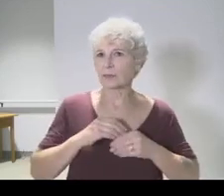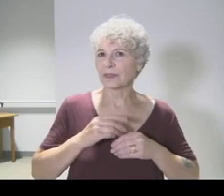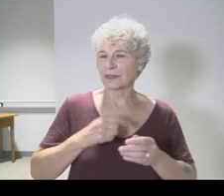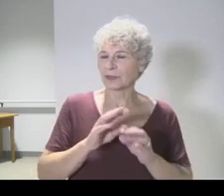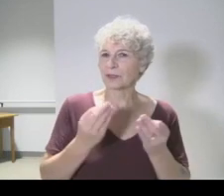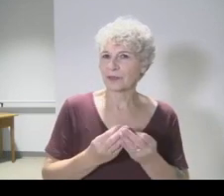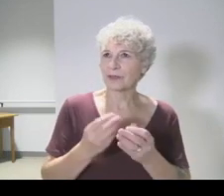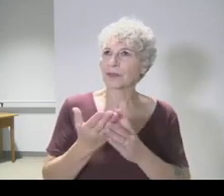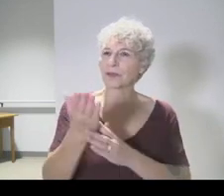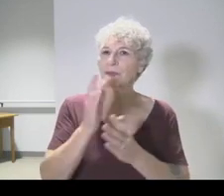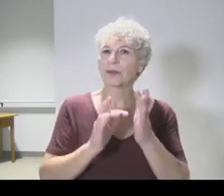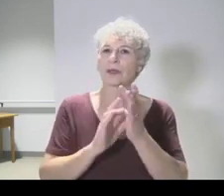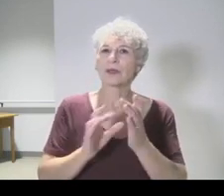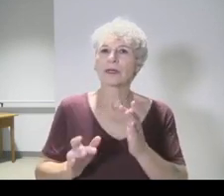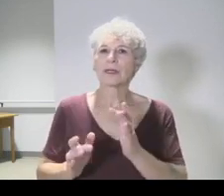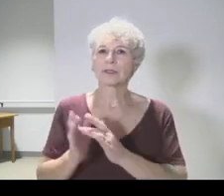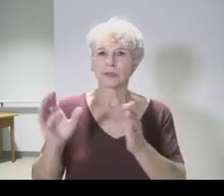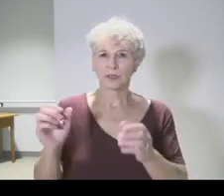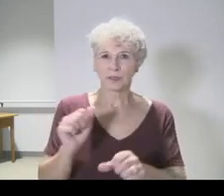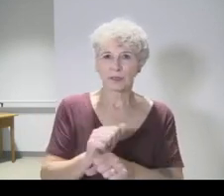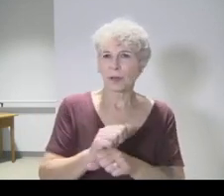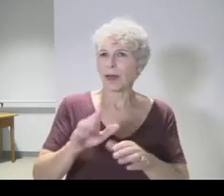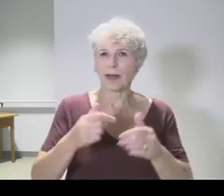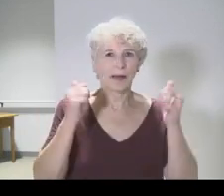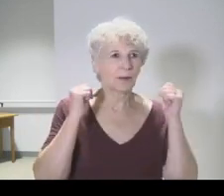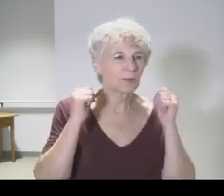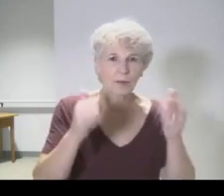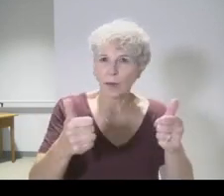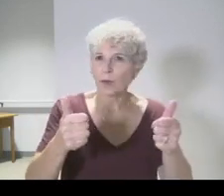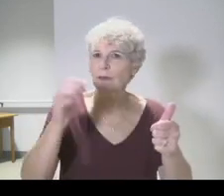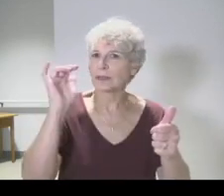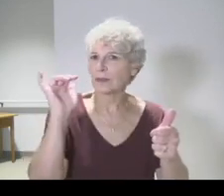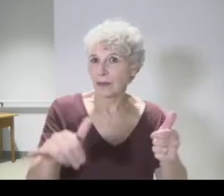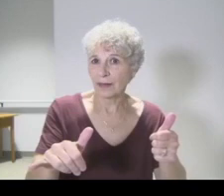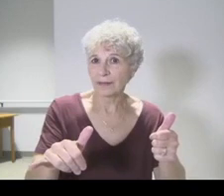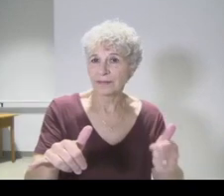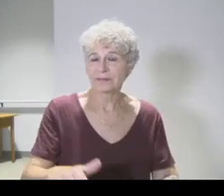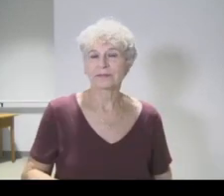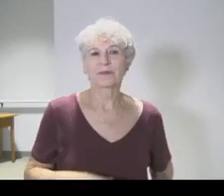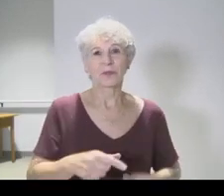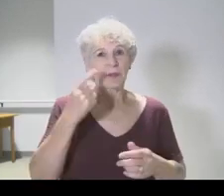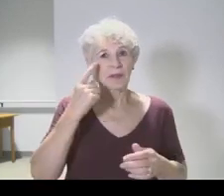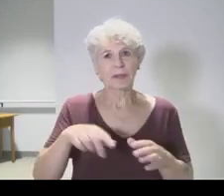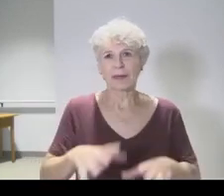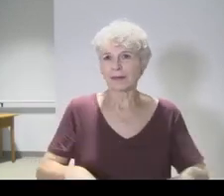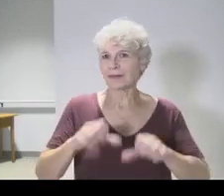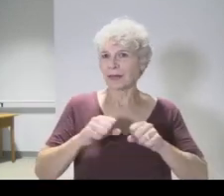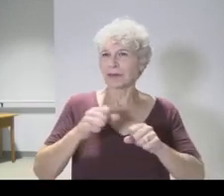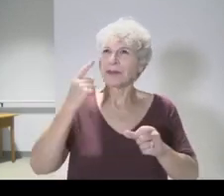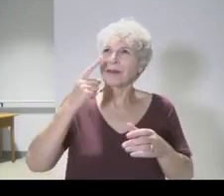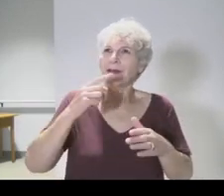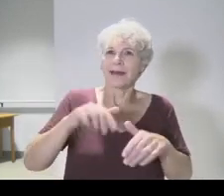work of Jesus Christ. I mean, how cool is that? When we think of adoption, we think of how a